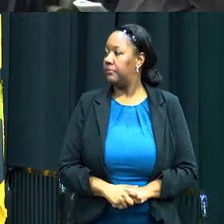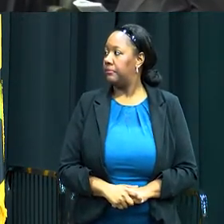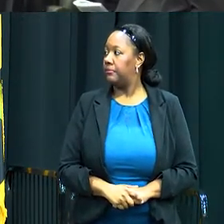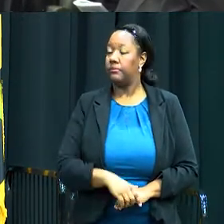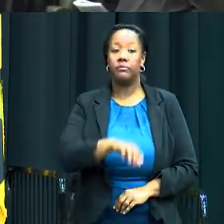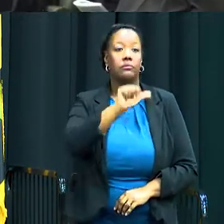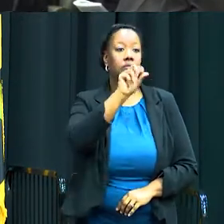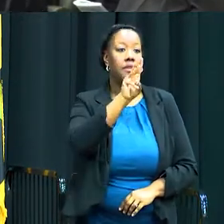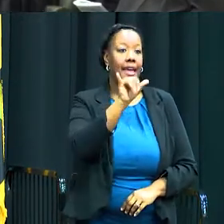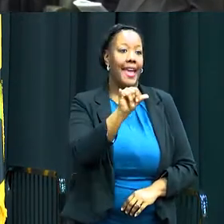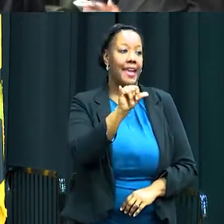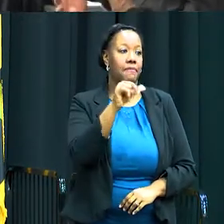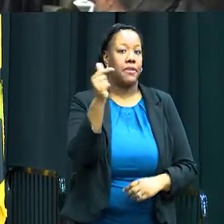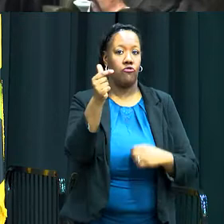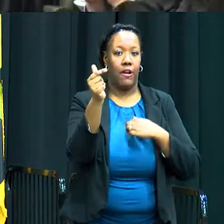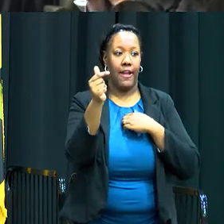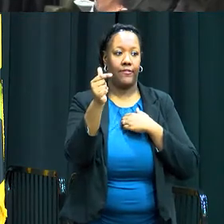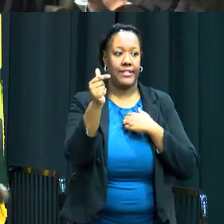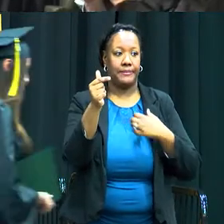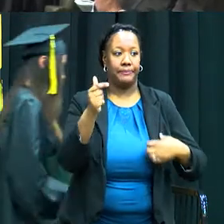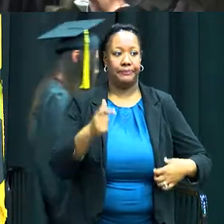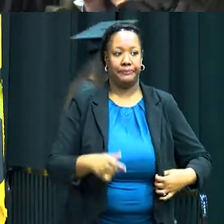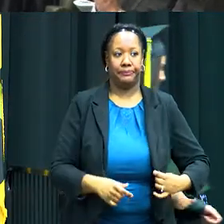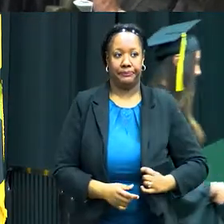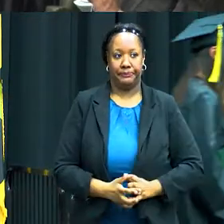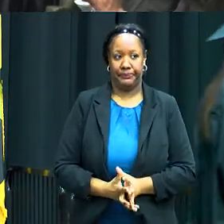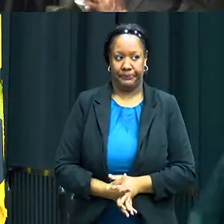Amy Lynn DeGraft.